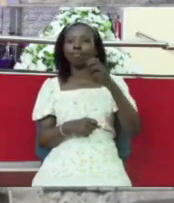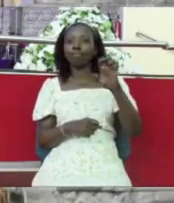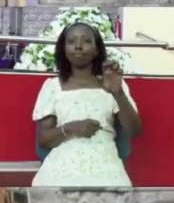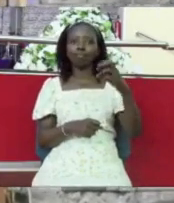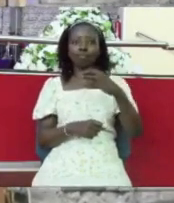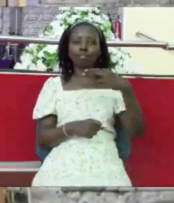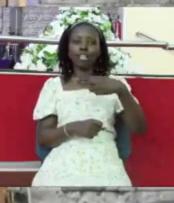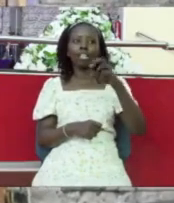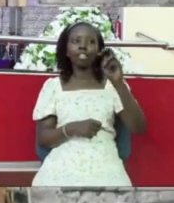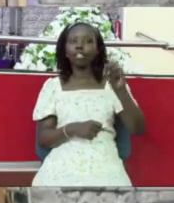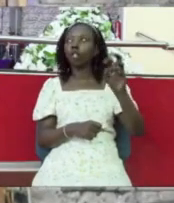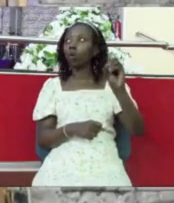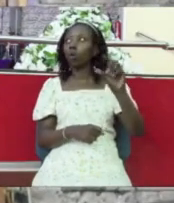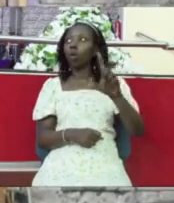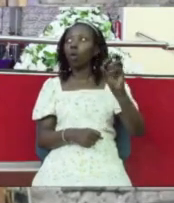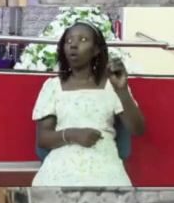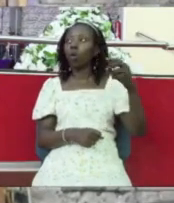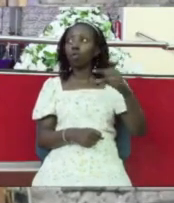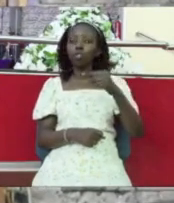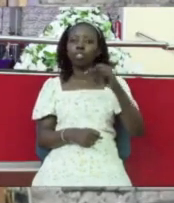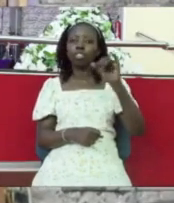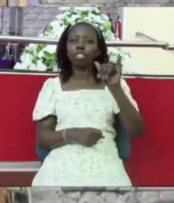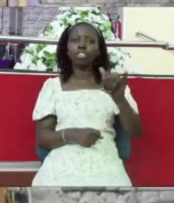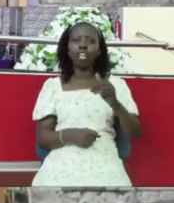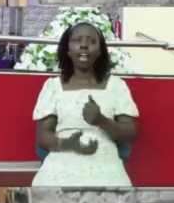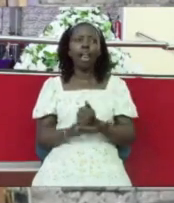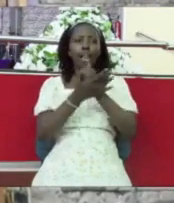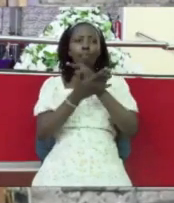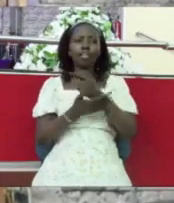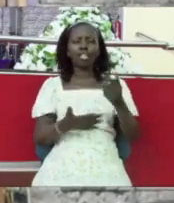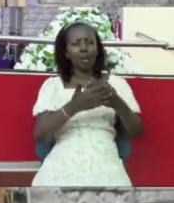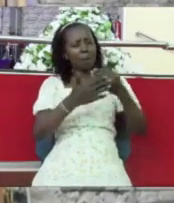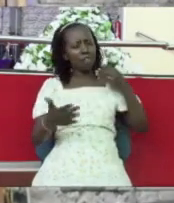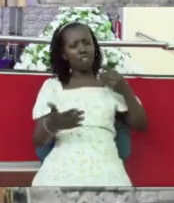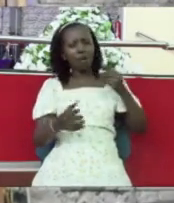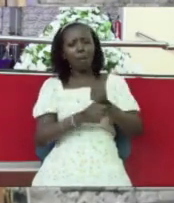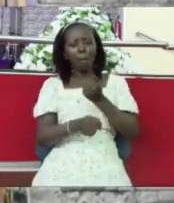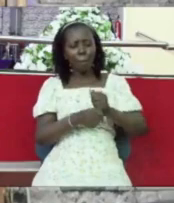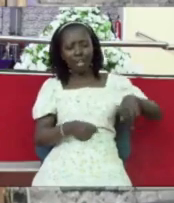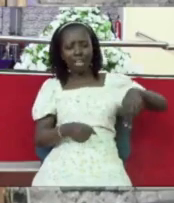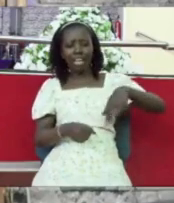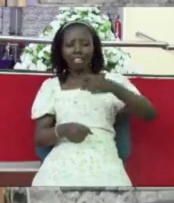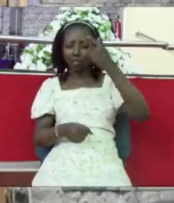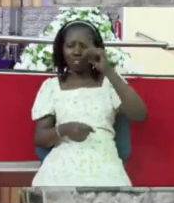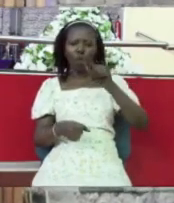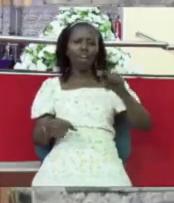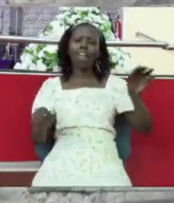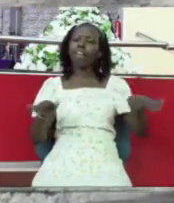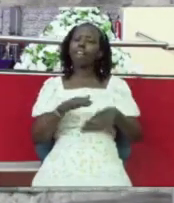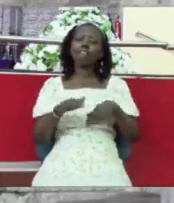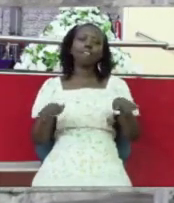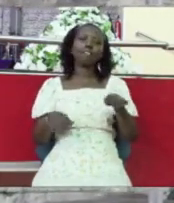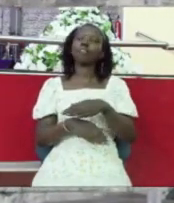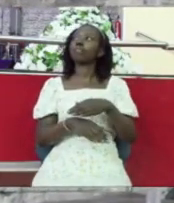imetusaidia kiasi. We are coming from a place where we were queuing for everything. Tunatoka mahali ambapo tulikuwa tunapiga foleni kwa kila